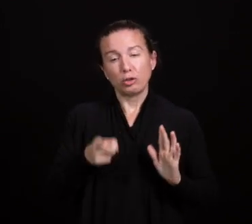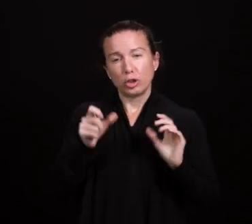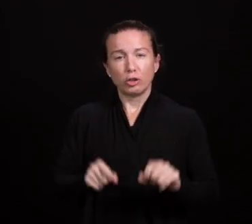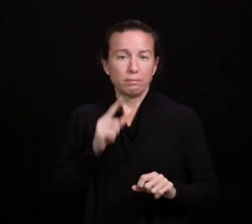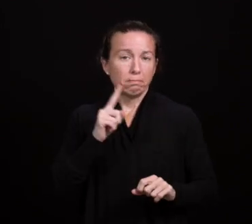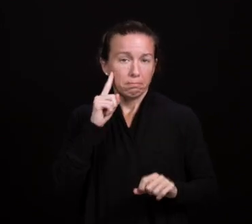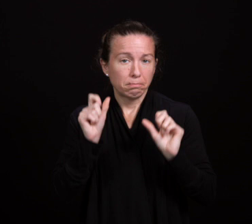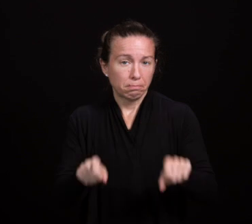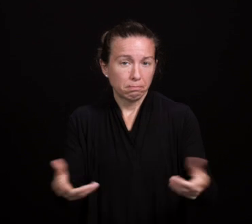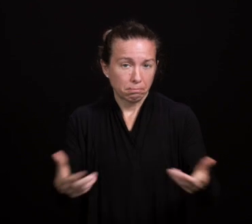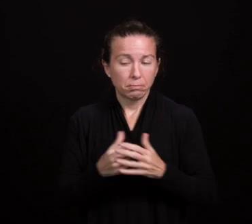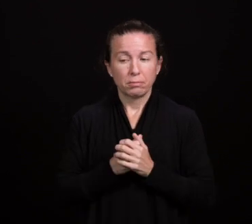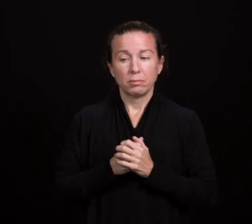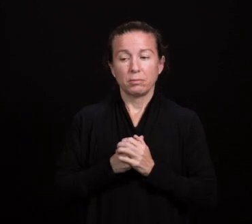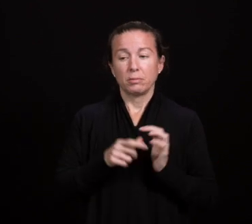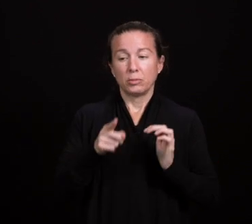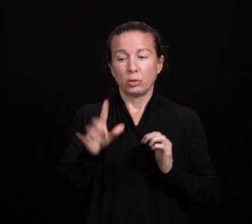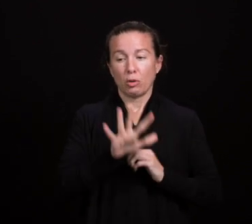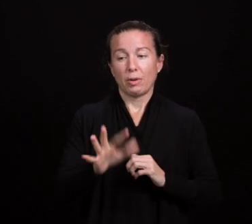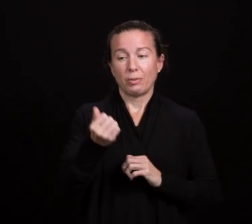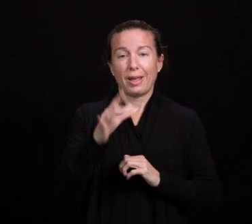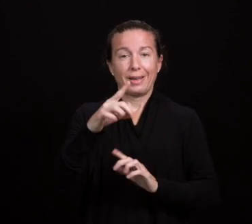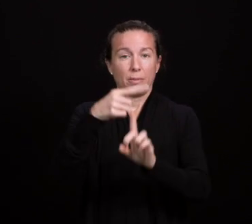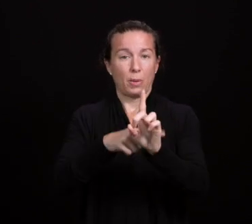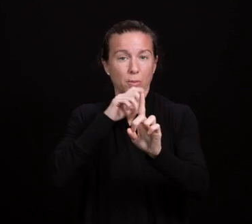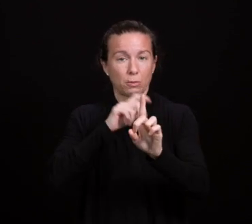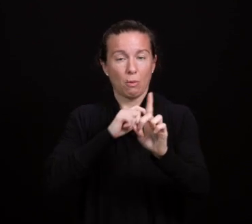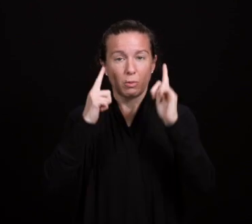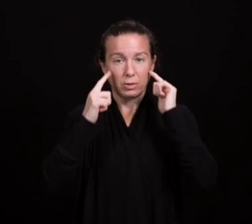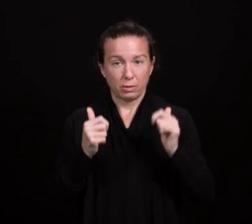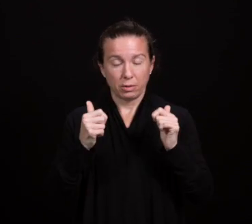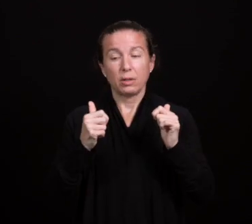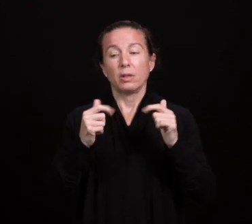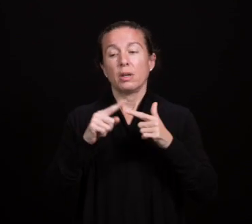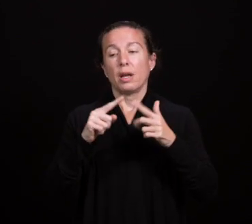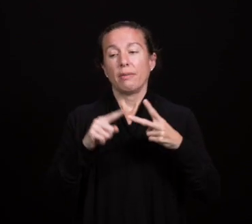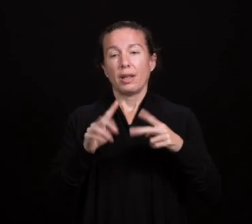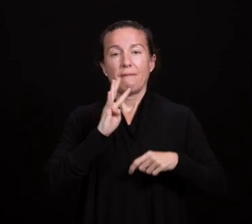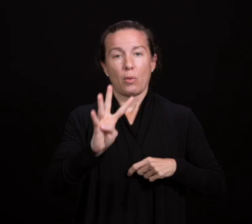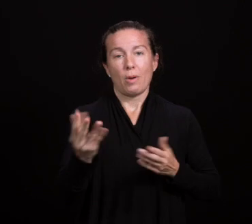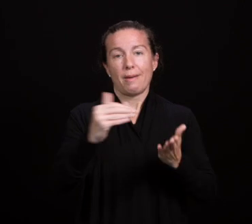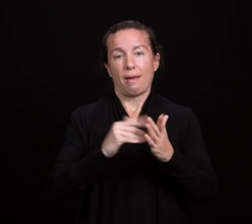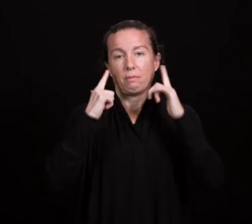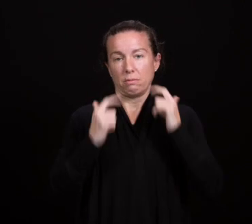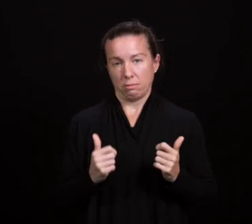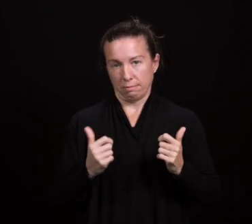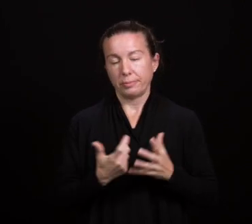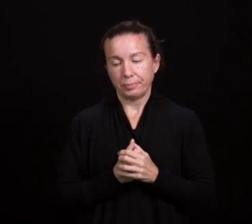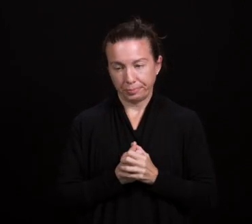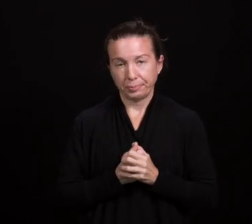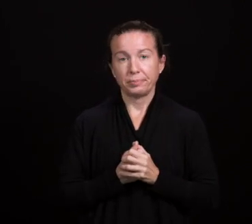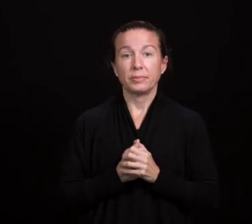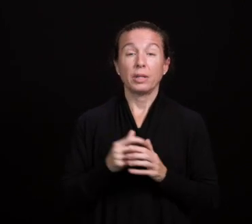deaf. So she lost hearing at 18 months old, and then she lost more hearing again at 4 years old.